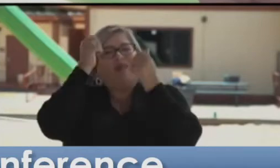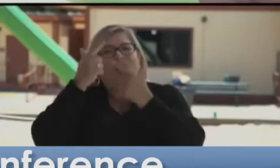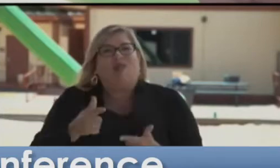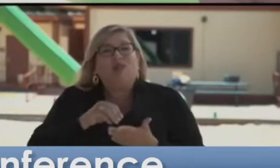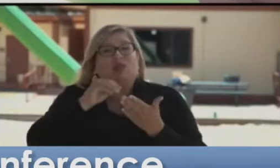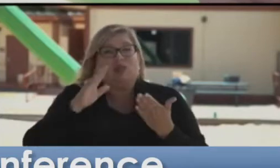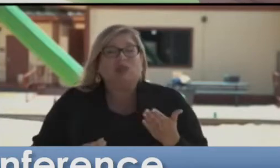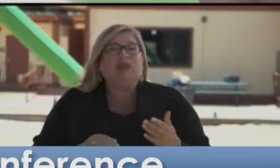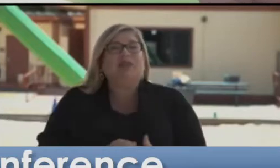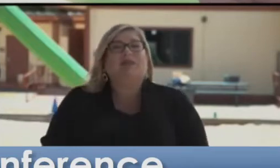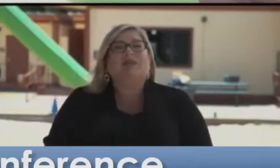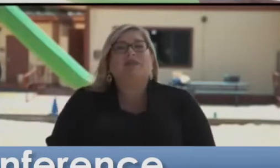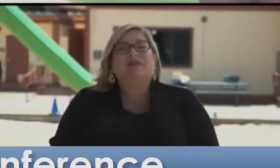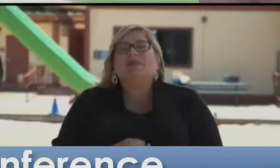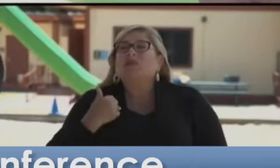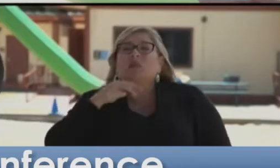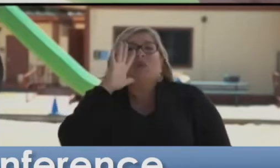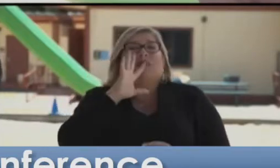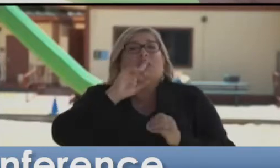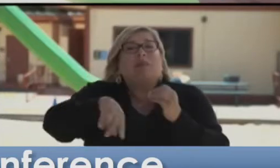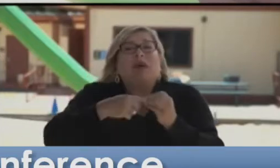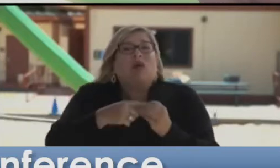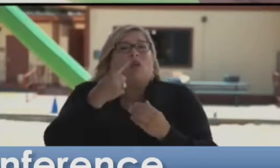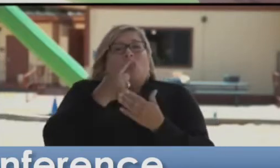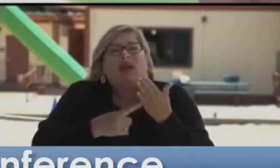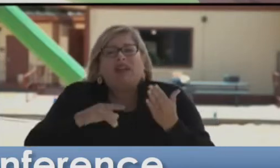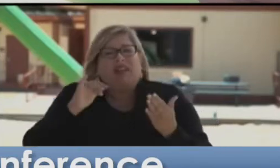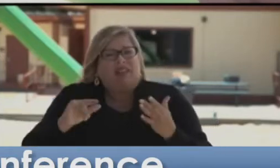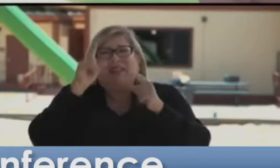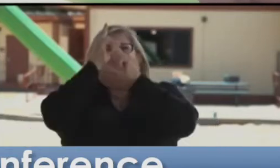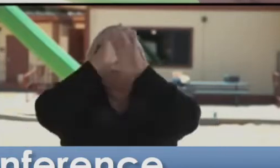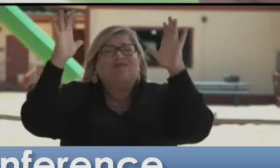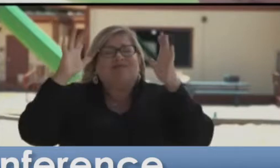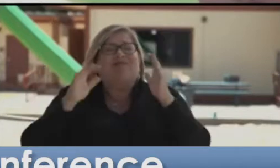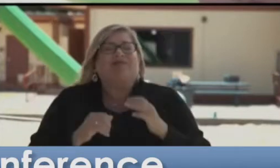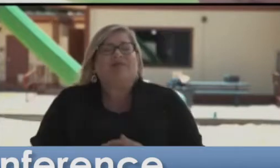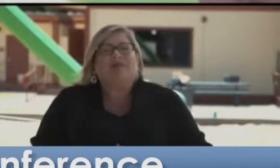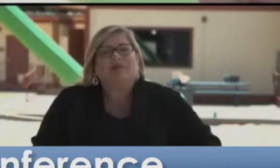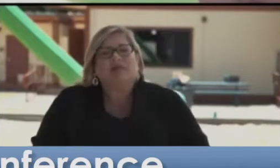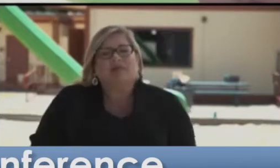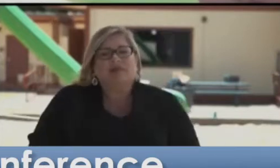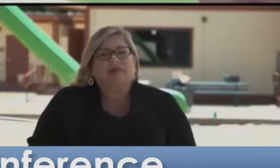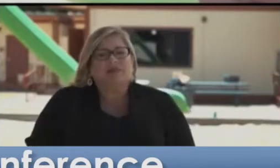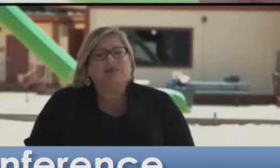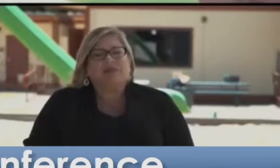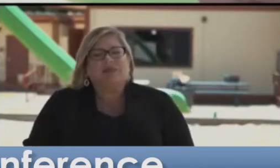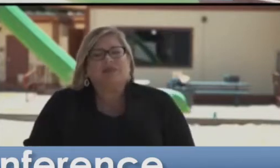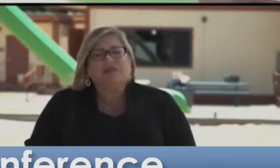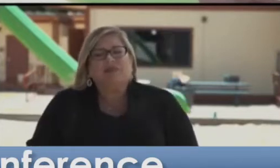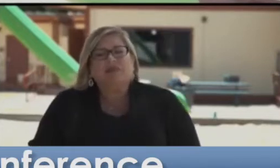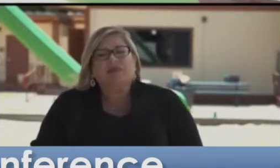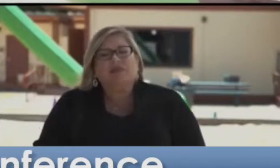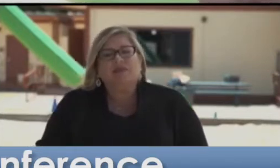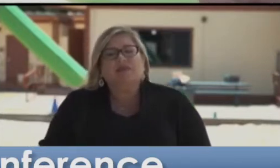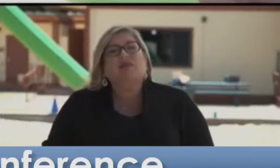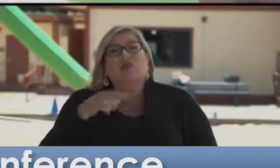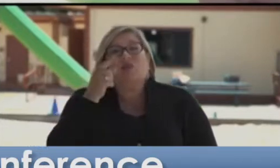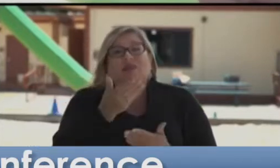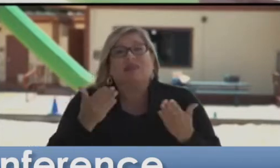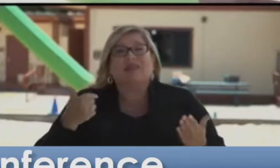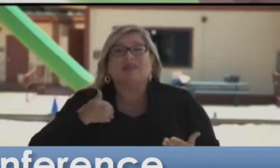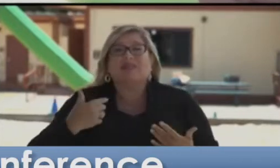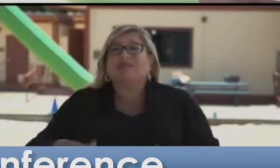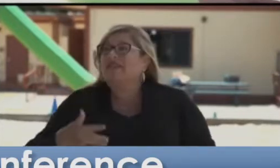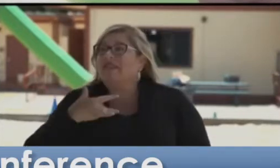Q&A about what that looks like and what that means. But one of the things that I'm so proud of is the thing that brought